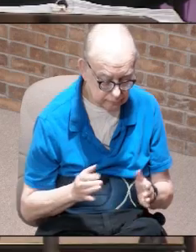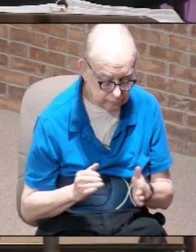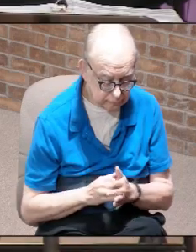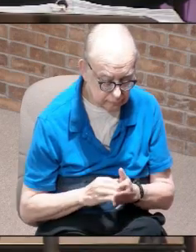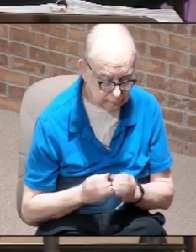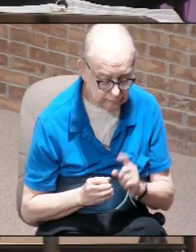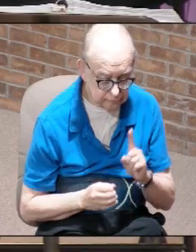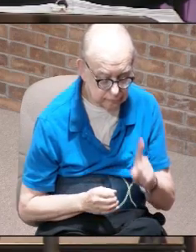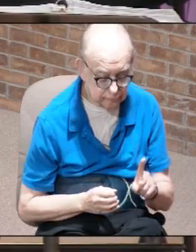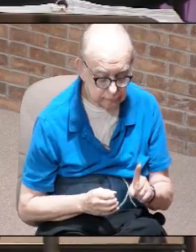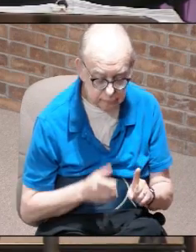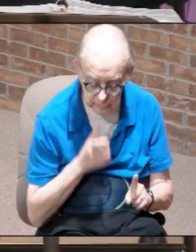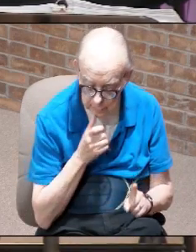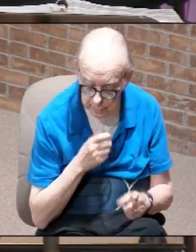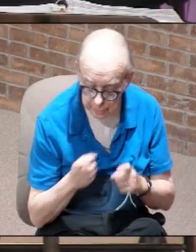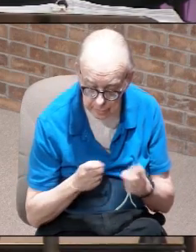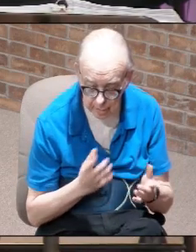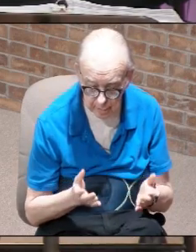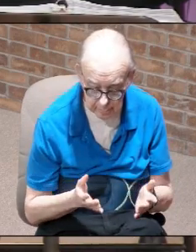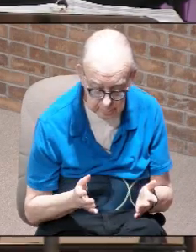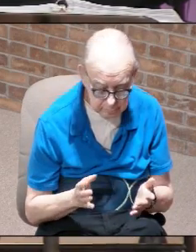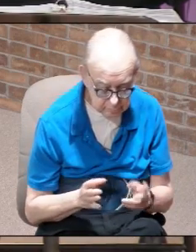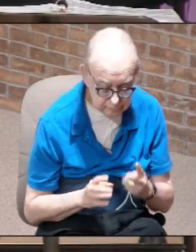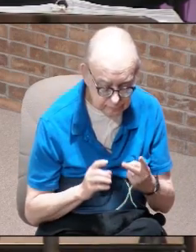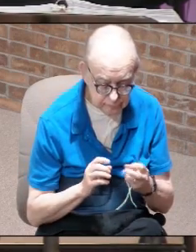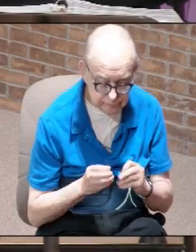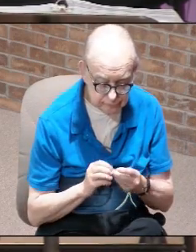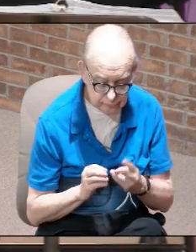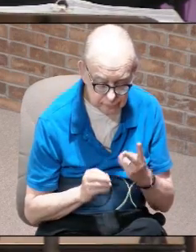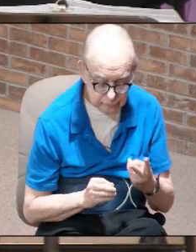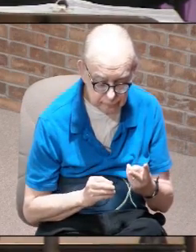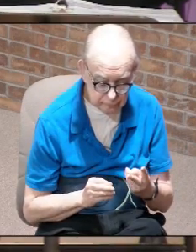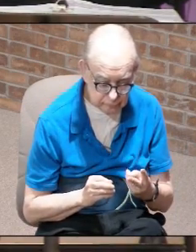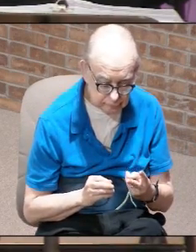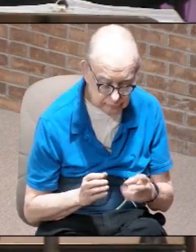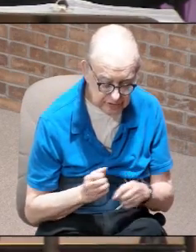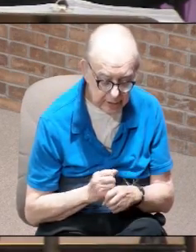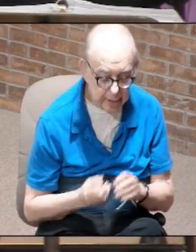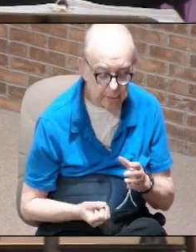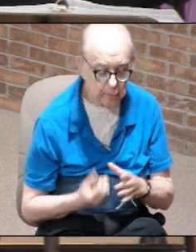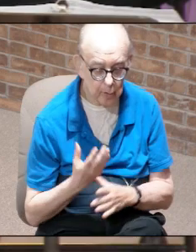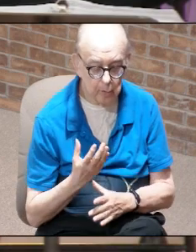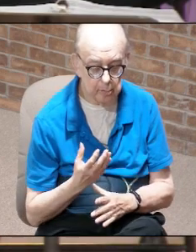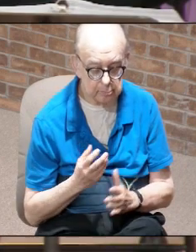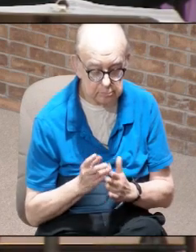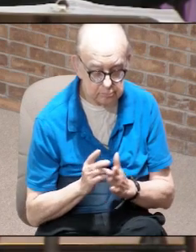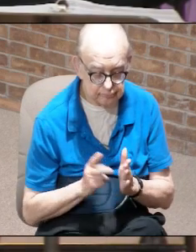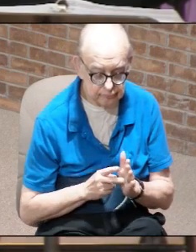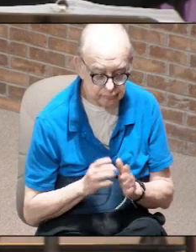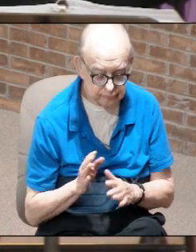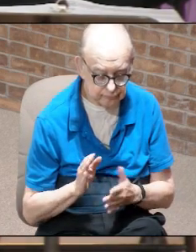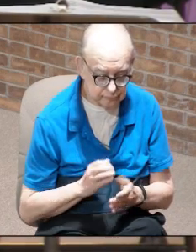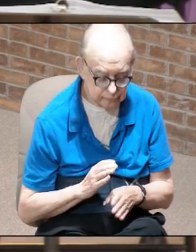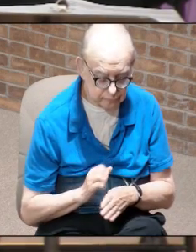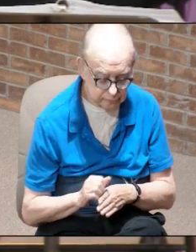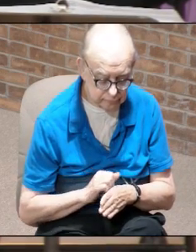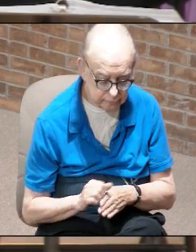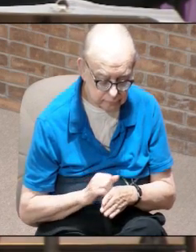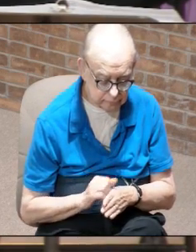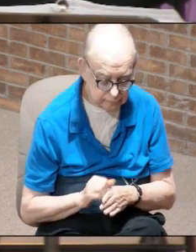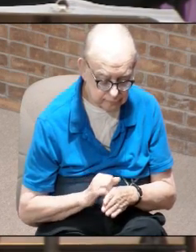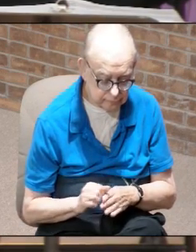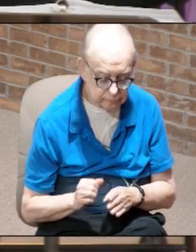that's number one, who's in charge. The number two is the give and grow principle. If you practice stewardship,